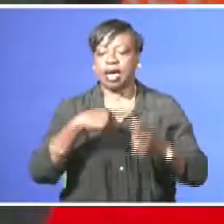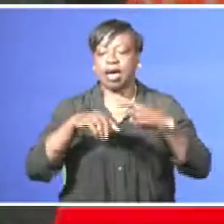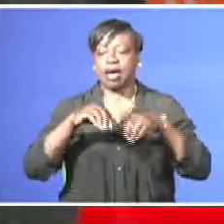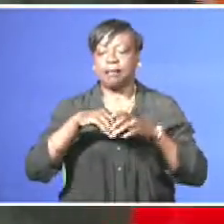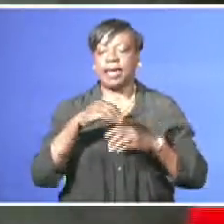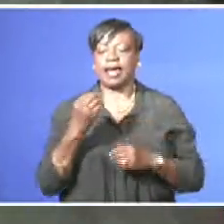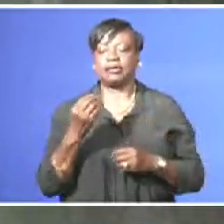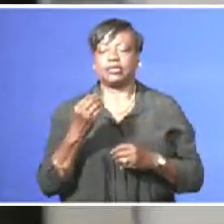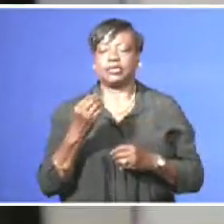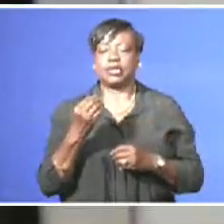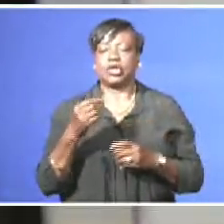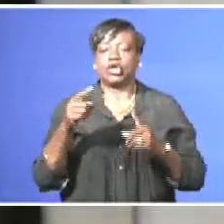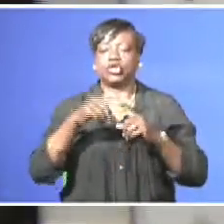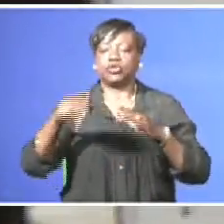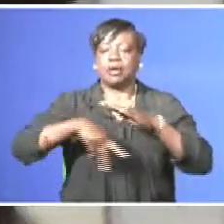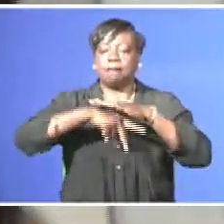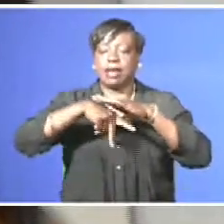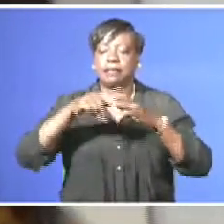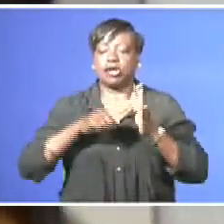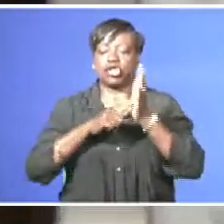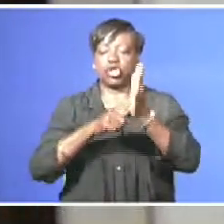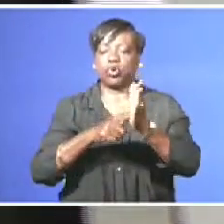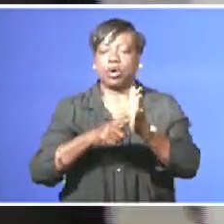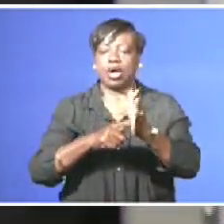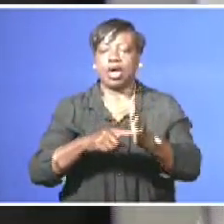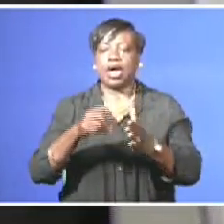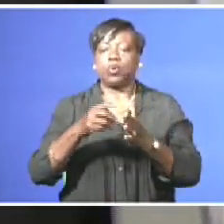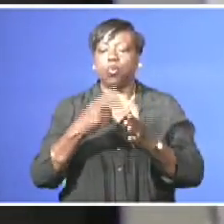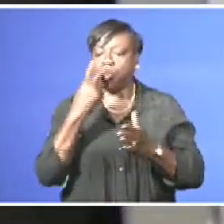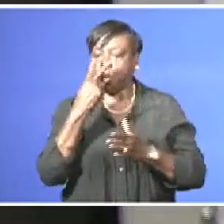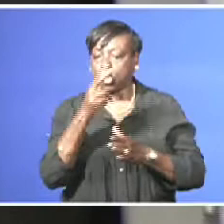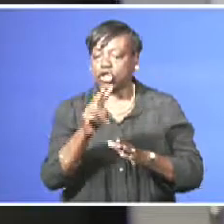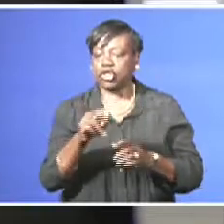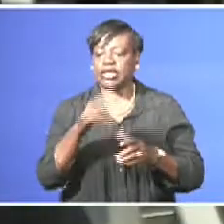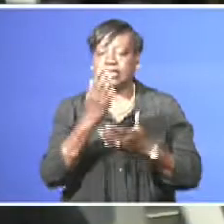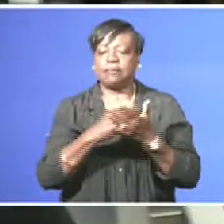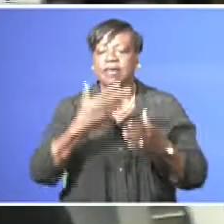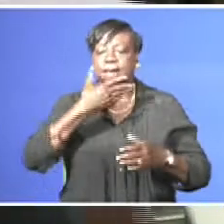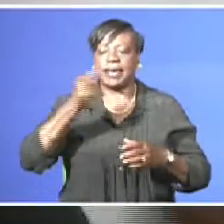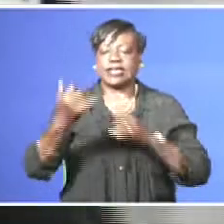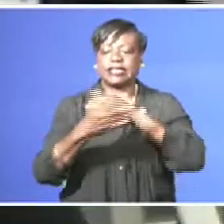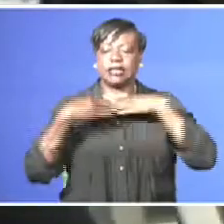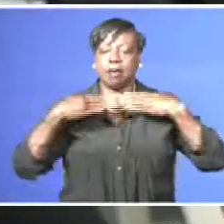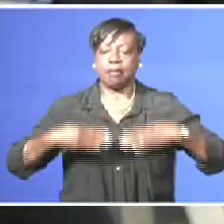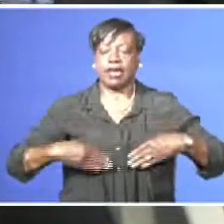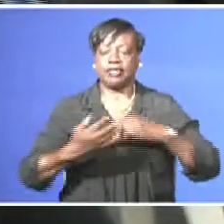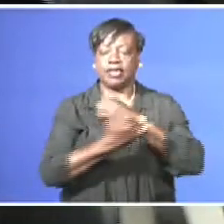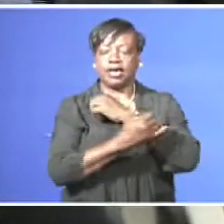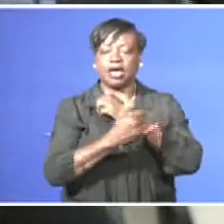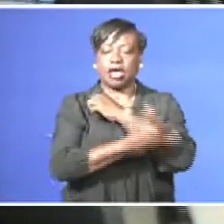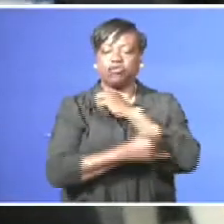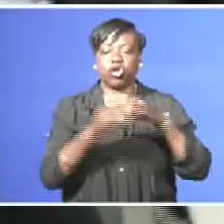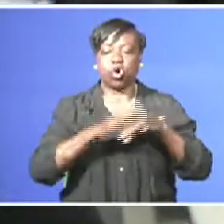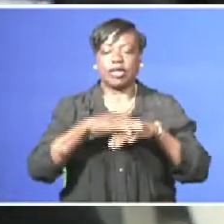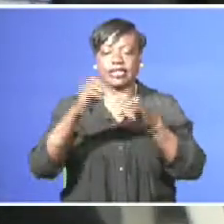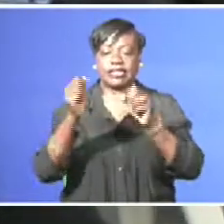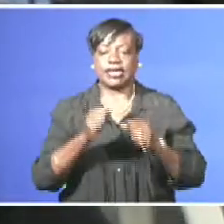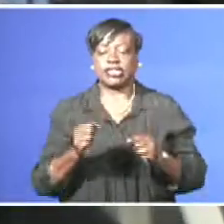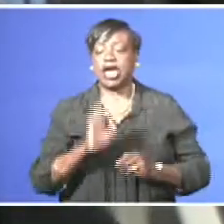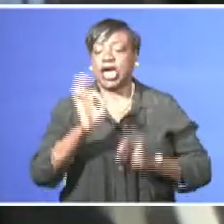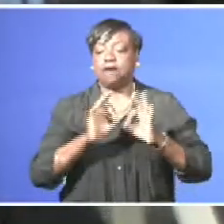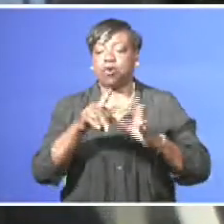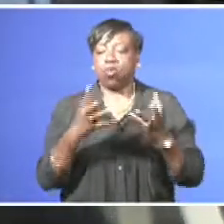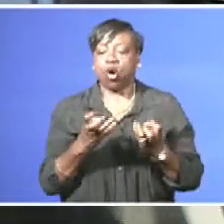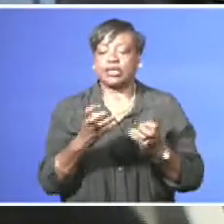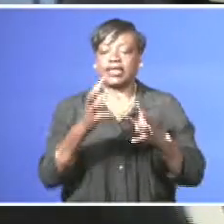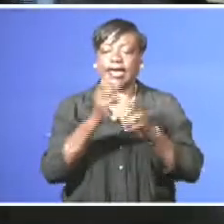the preliminary show, and watch some of the best bodies in the country strut on stage. The fitness enthusiast, the person wanting to get in shape, you're going to see